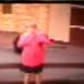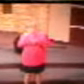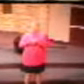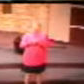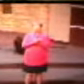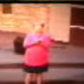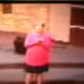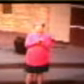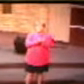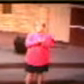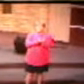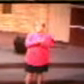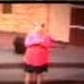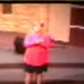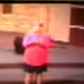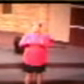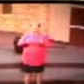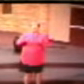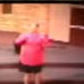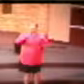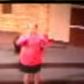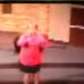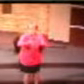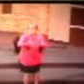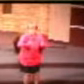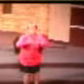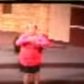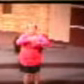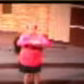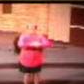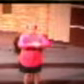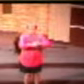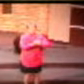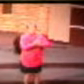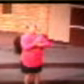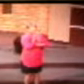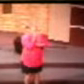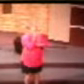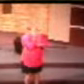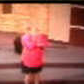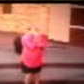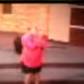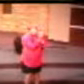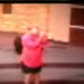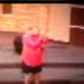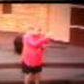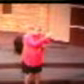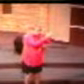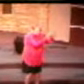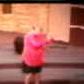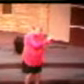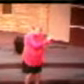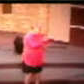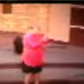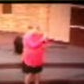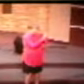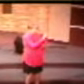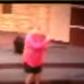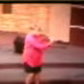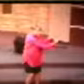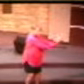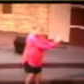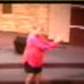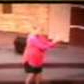our way across, and we drove around, and we observed the maquilas, and they too had fences around them with razor wire, and I wondered, was that to